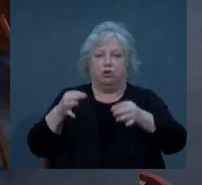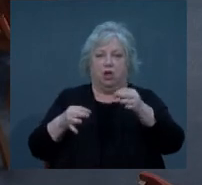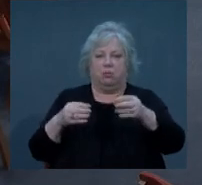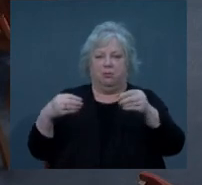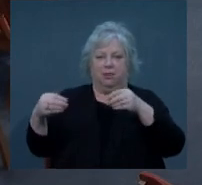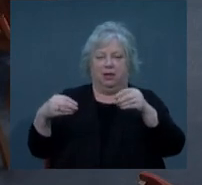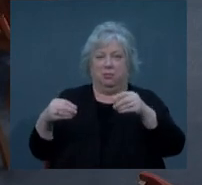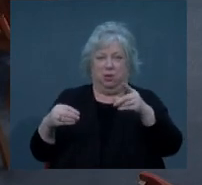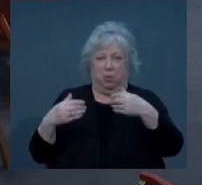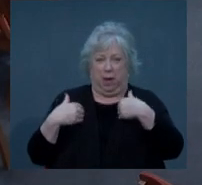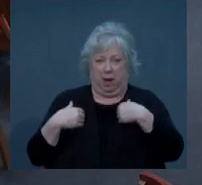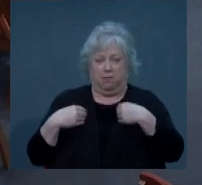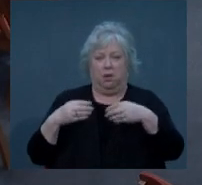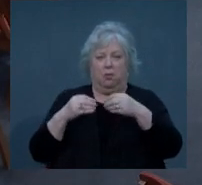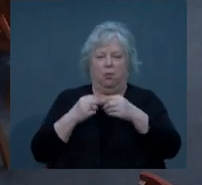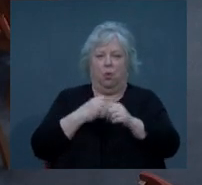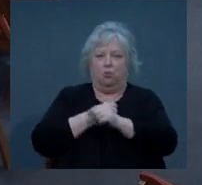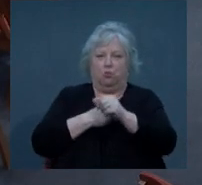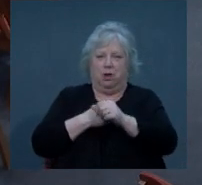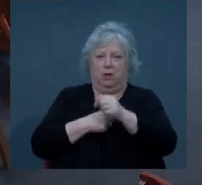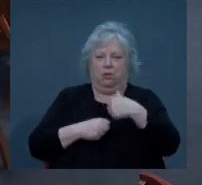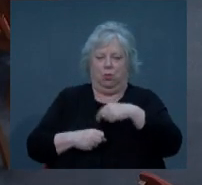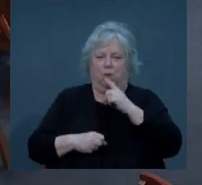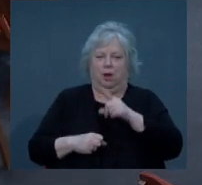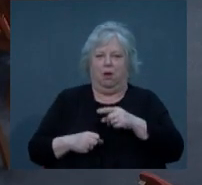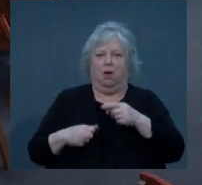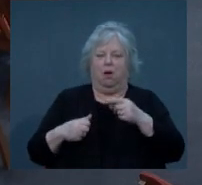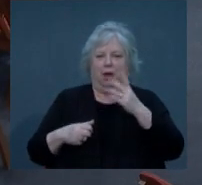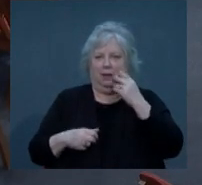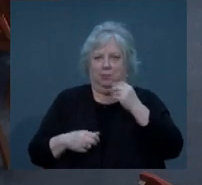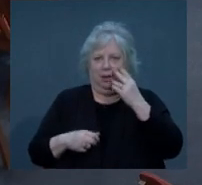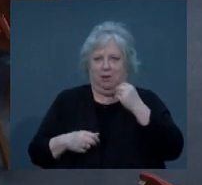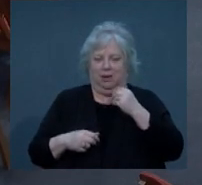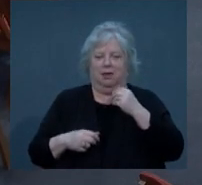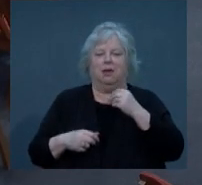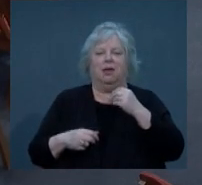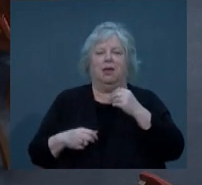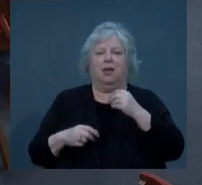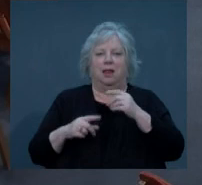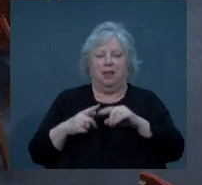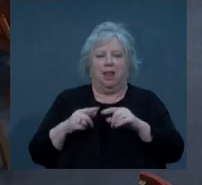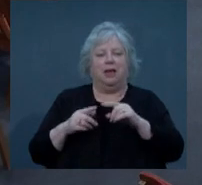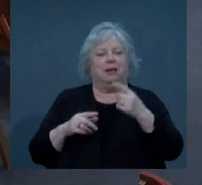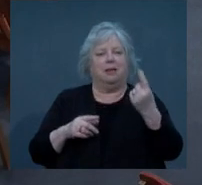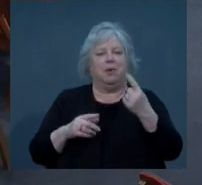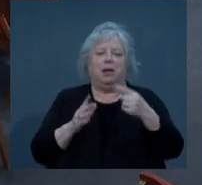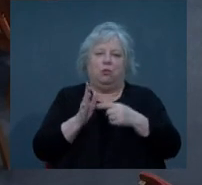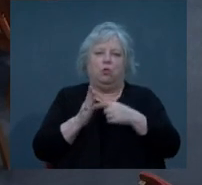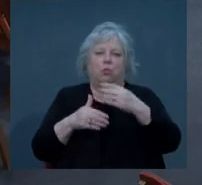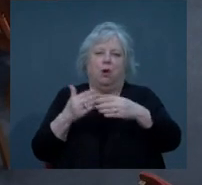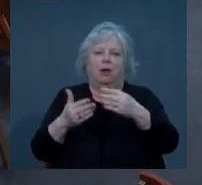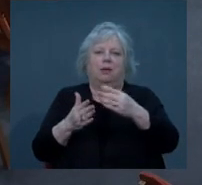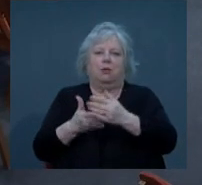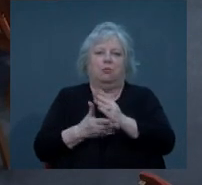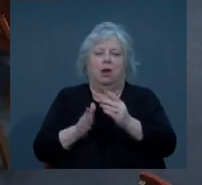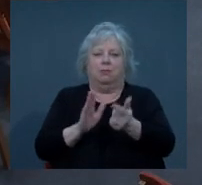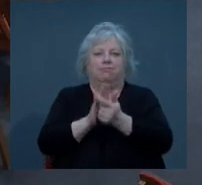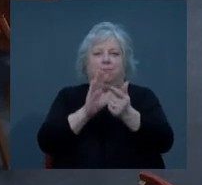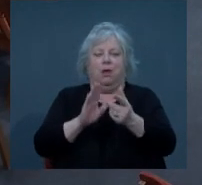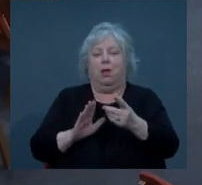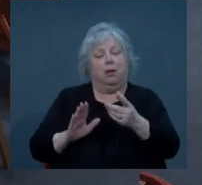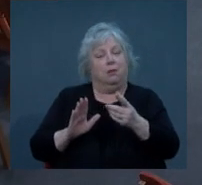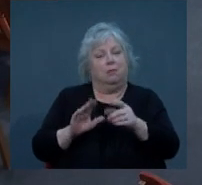have, the more risk we are at violating someone's due process rights or